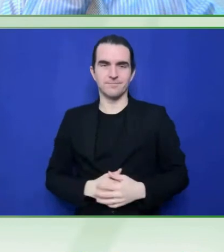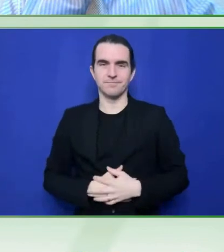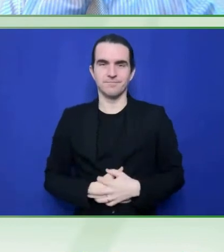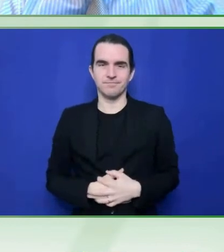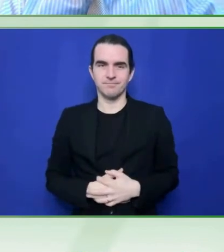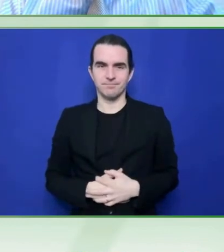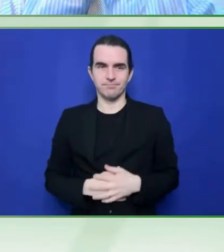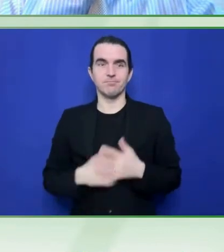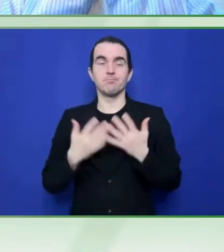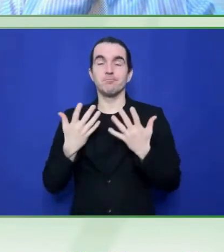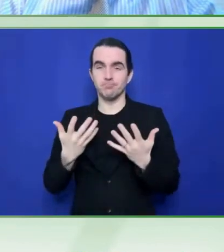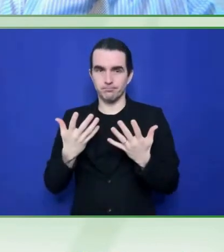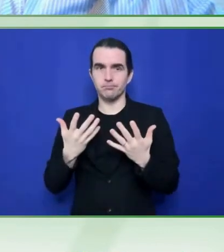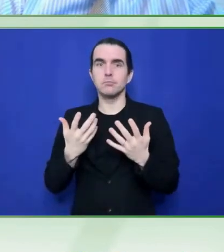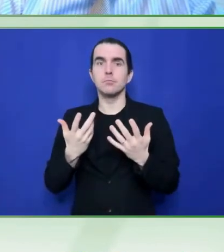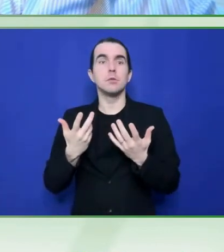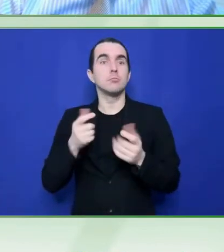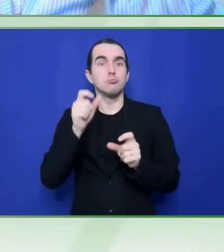also really are,